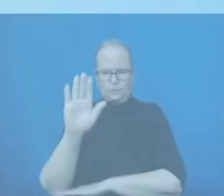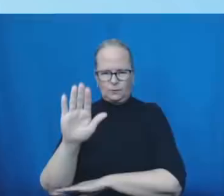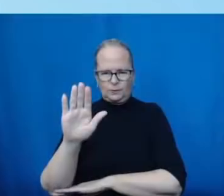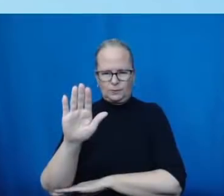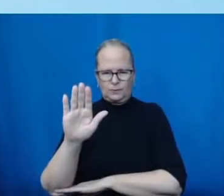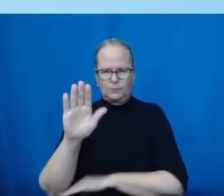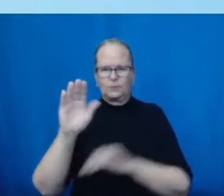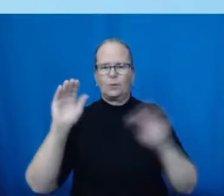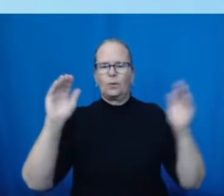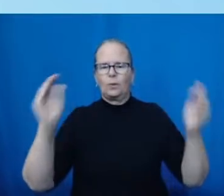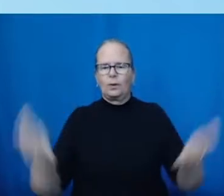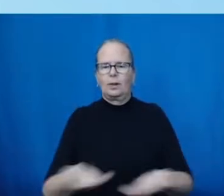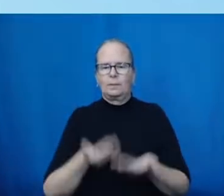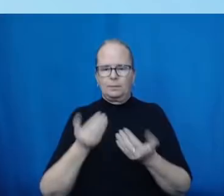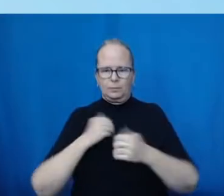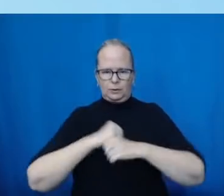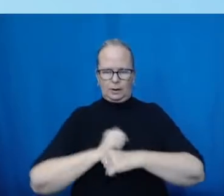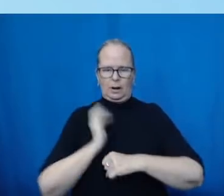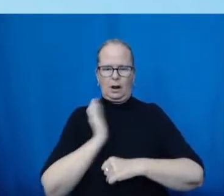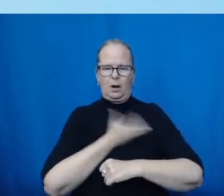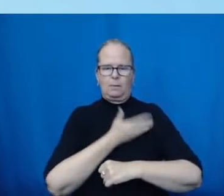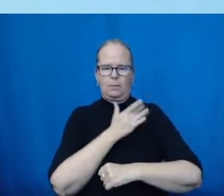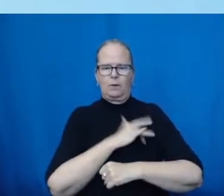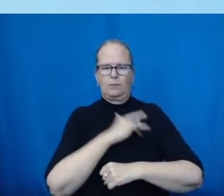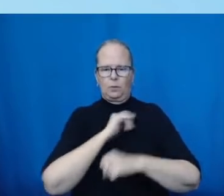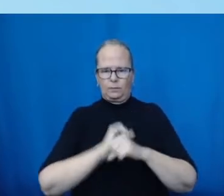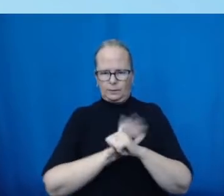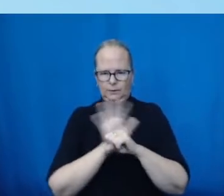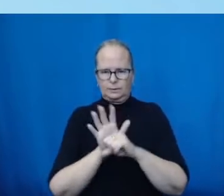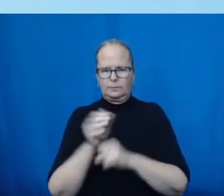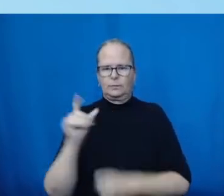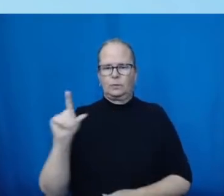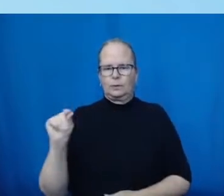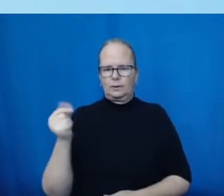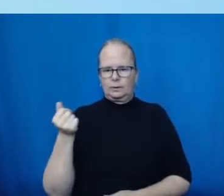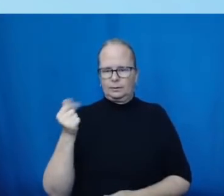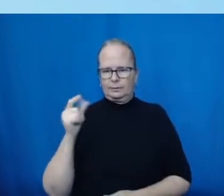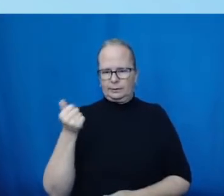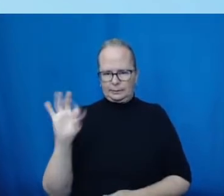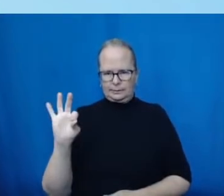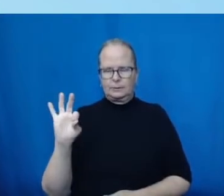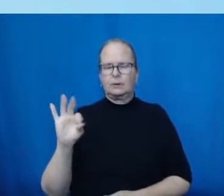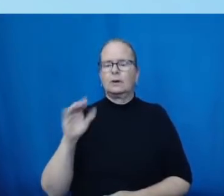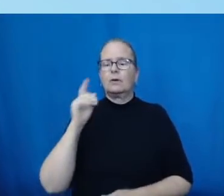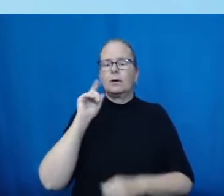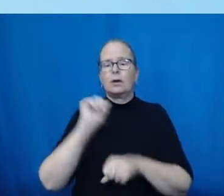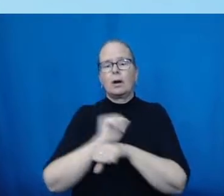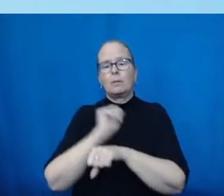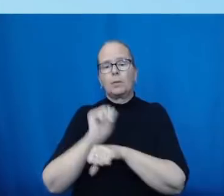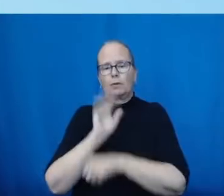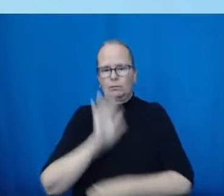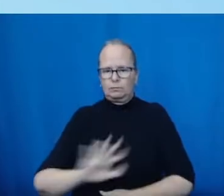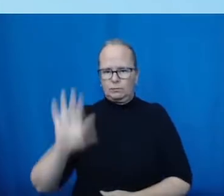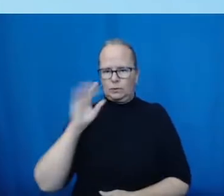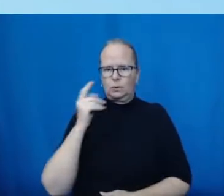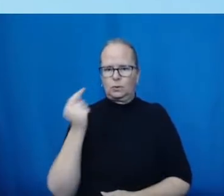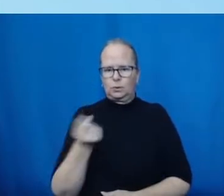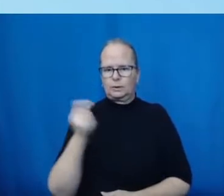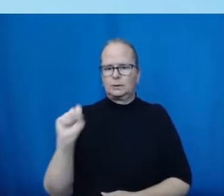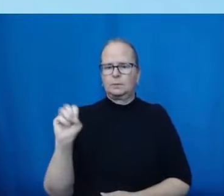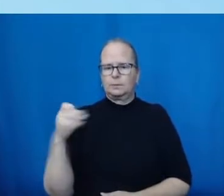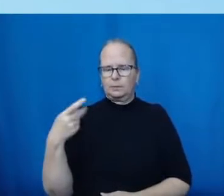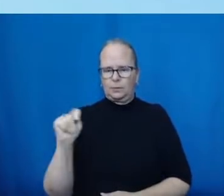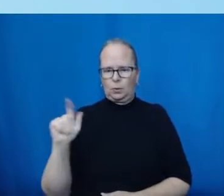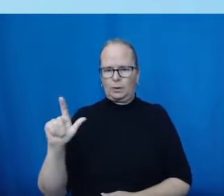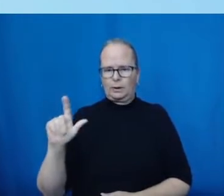September 28th, 2021, live streaming from the traditional and ancestral territory of many peoples.